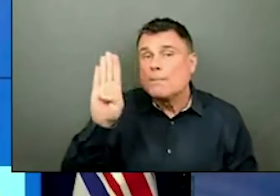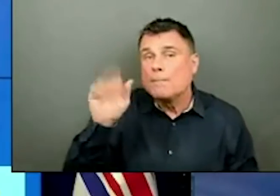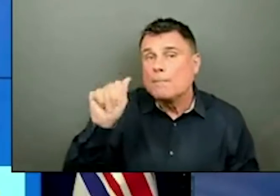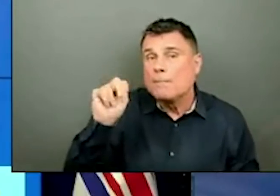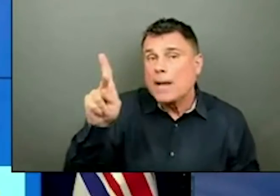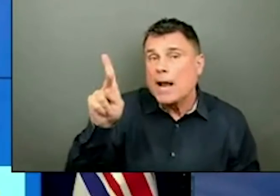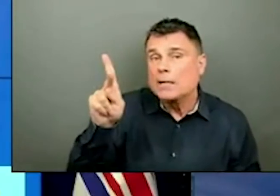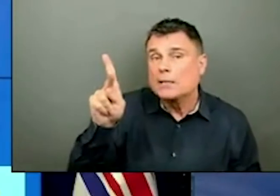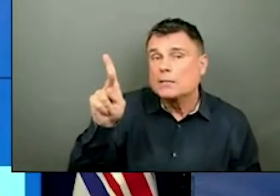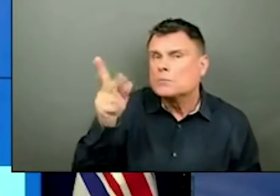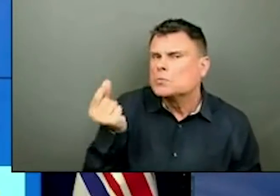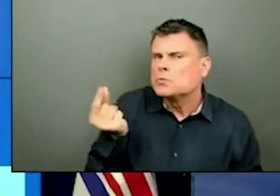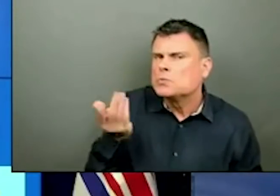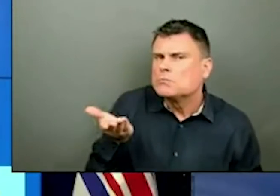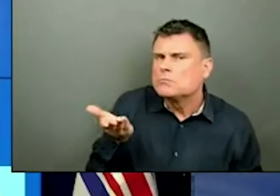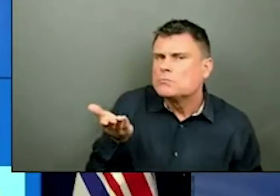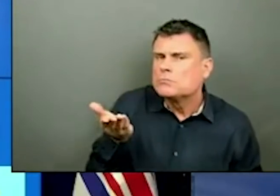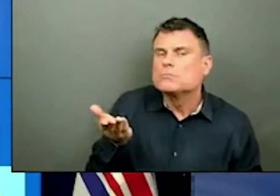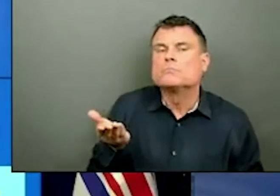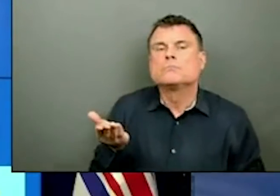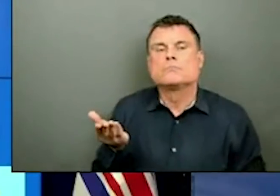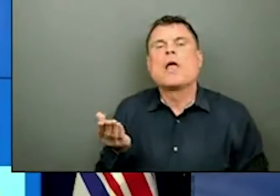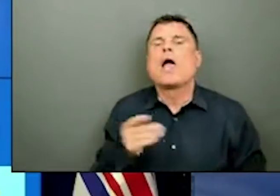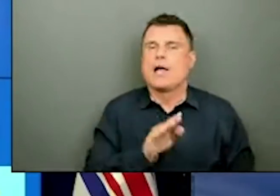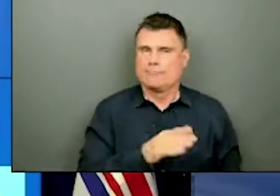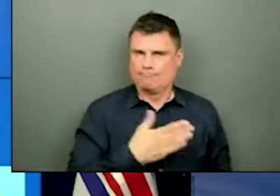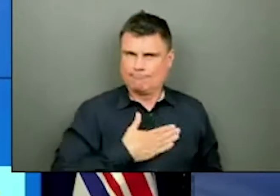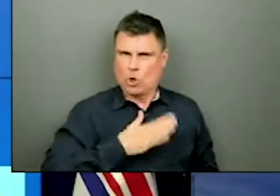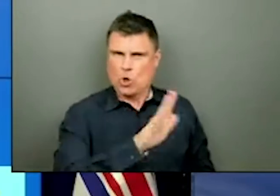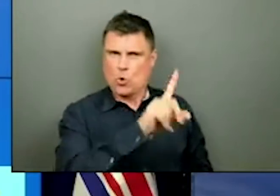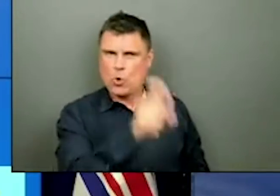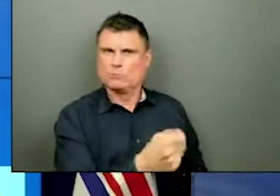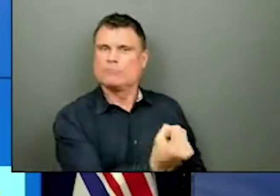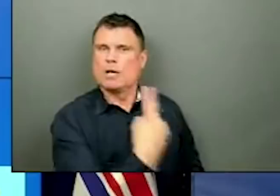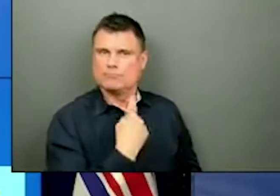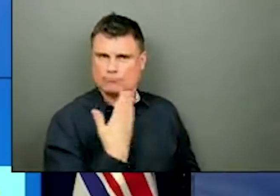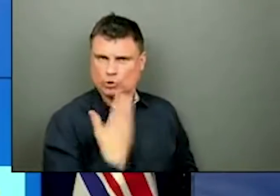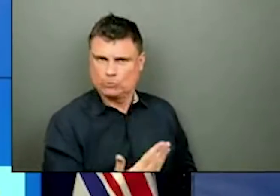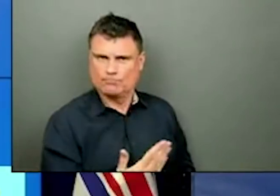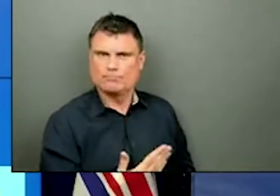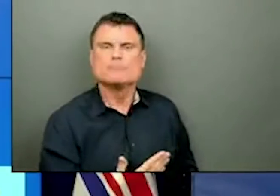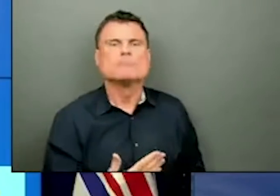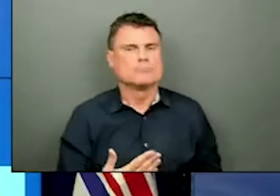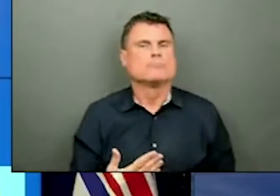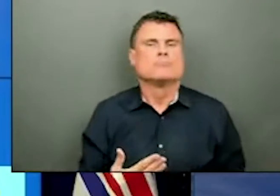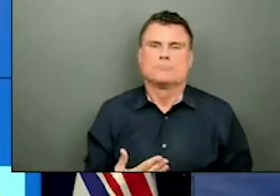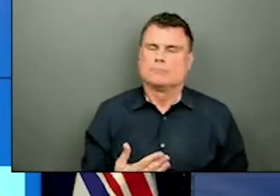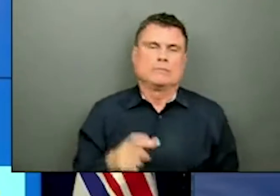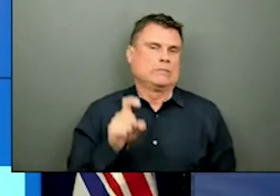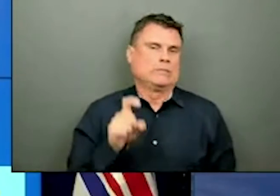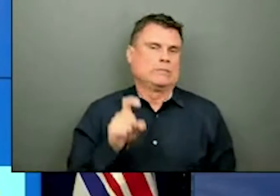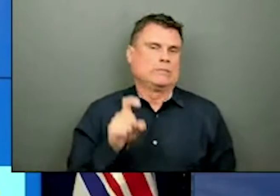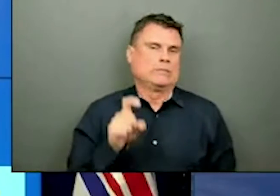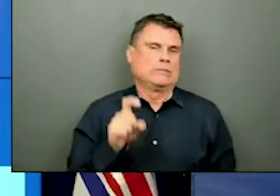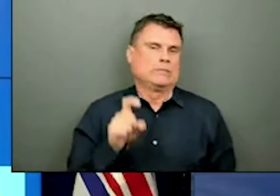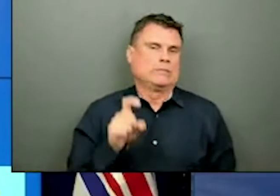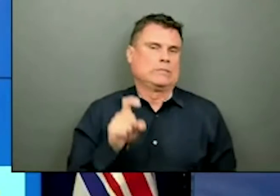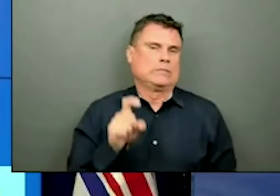question, Kylie. The need is great. Every time we are able to support one group, we